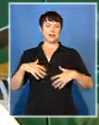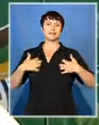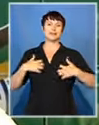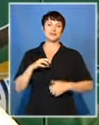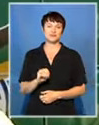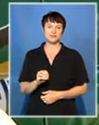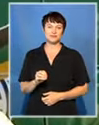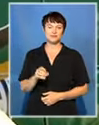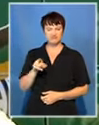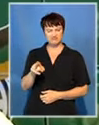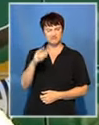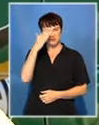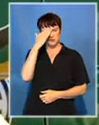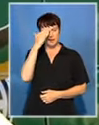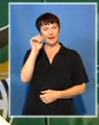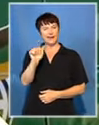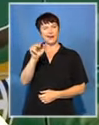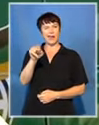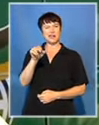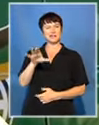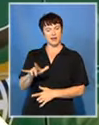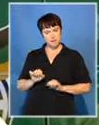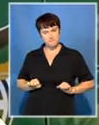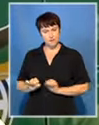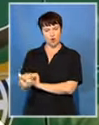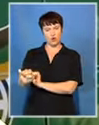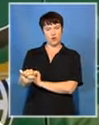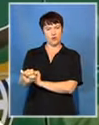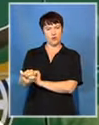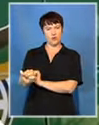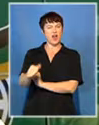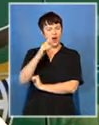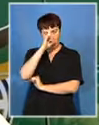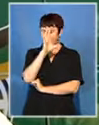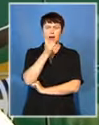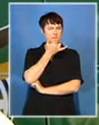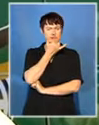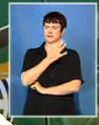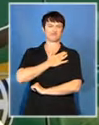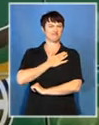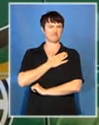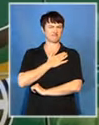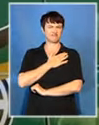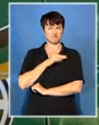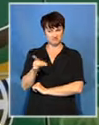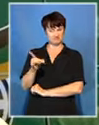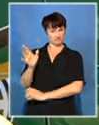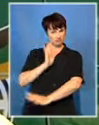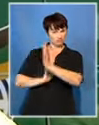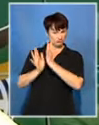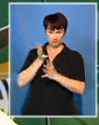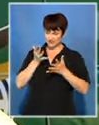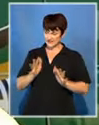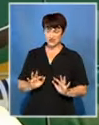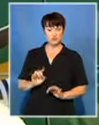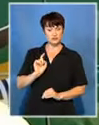know that the ANC is their organization. We are very happy. And they are ready. They've been telling us that